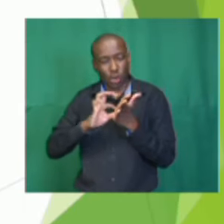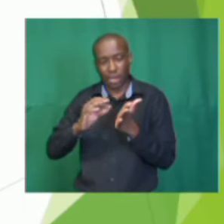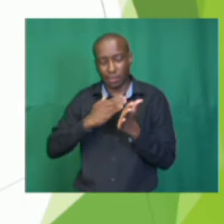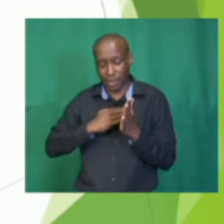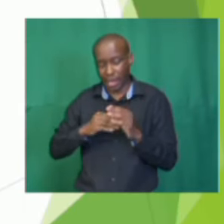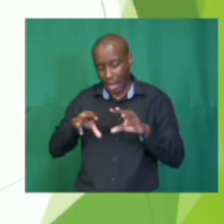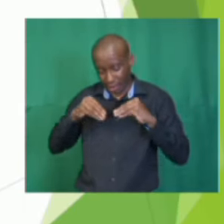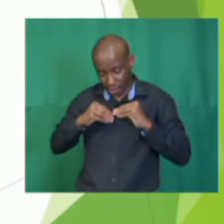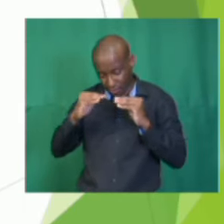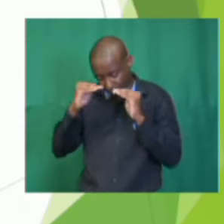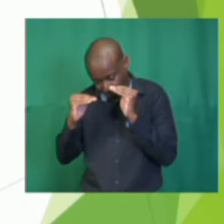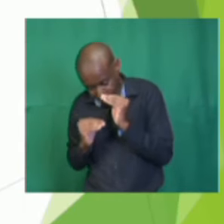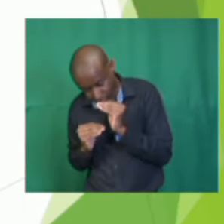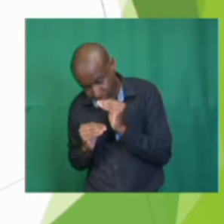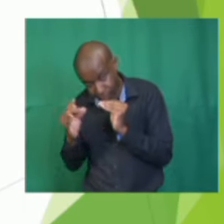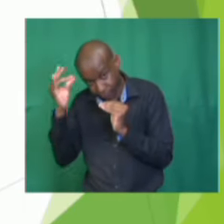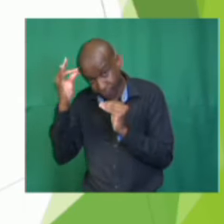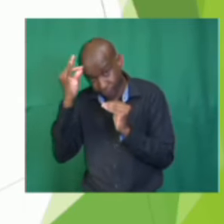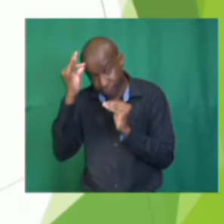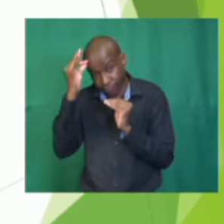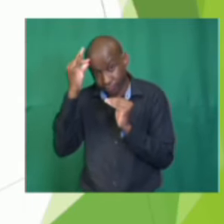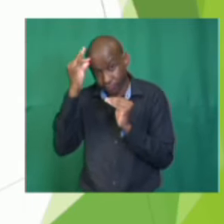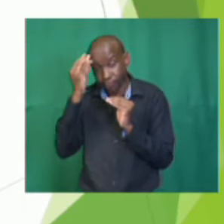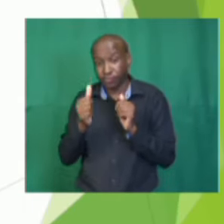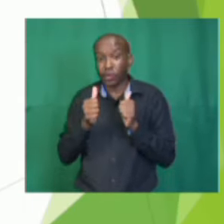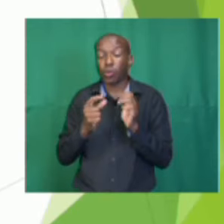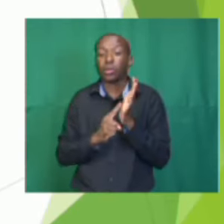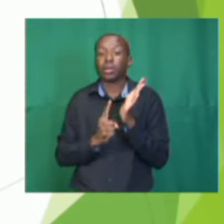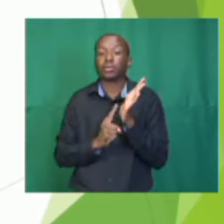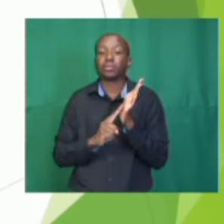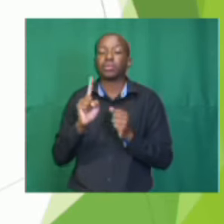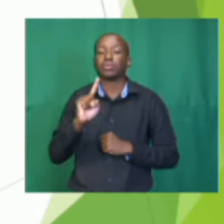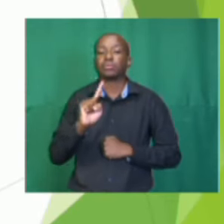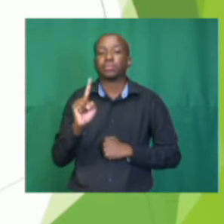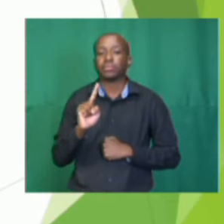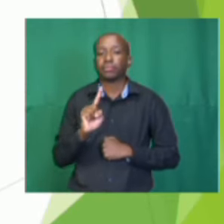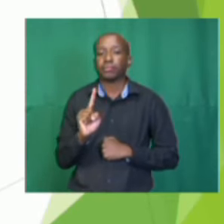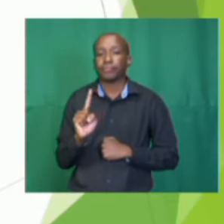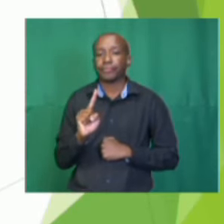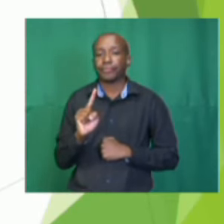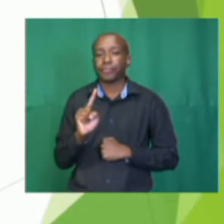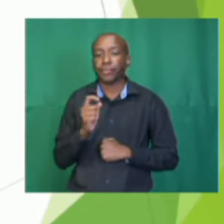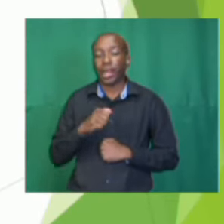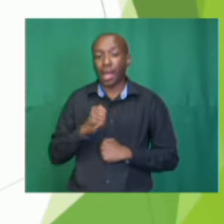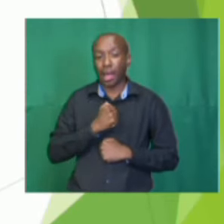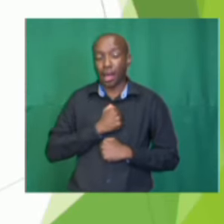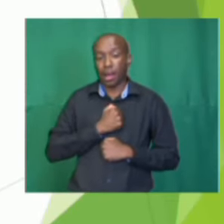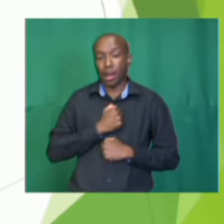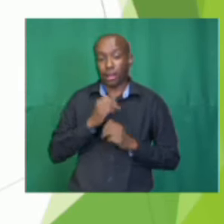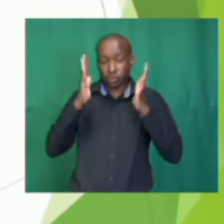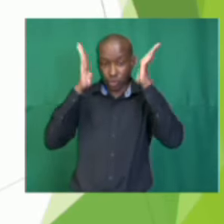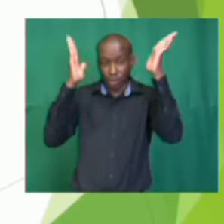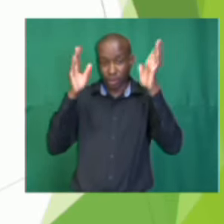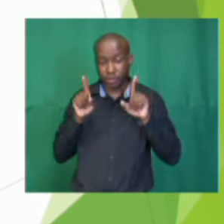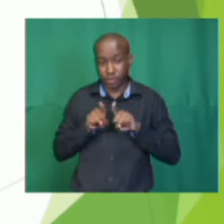their king. This can be a very good example of in our own context in